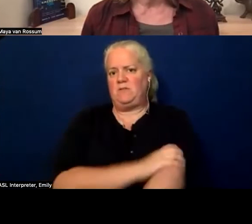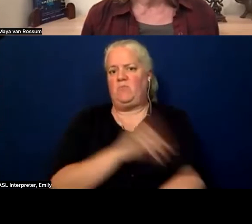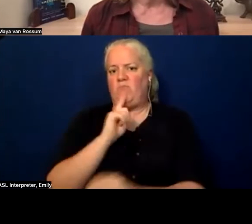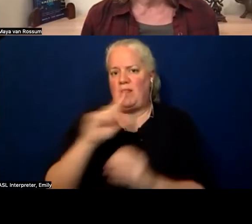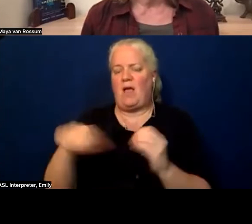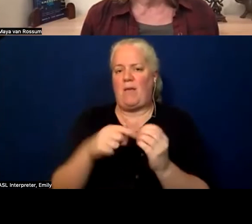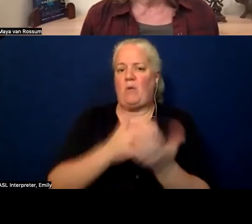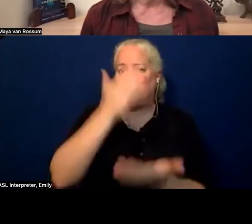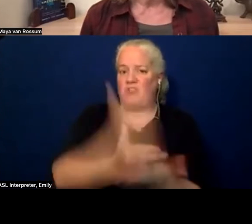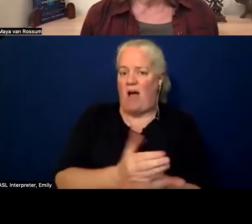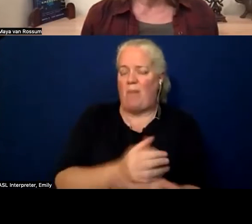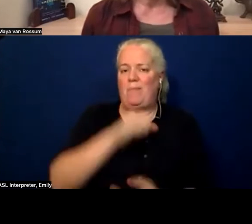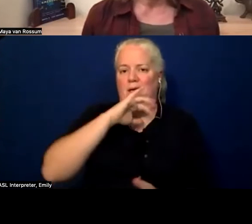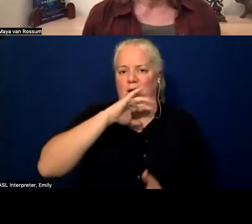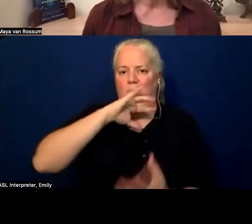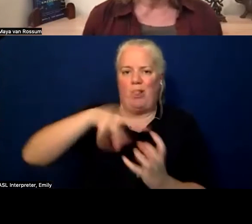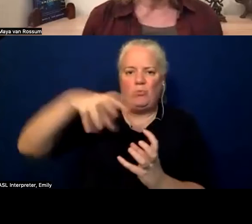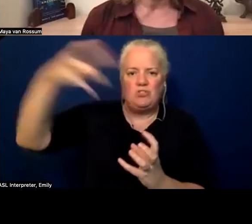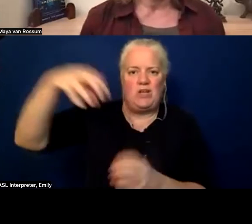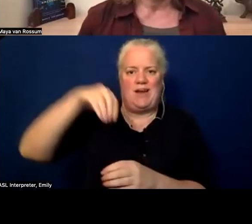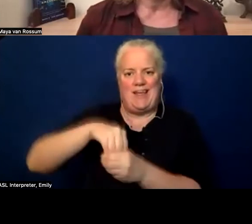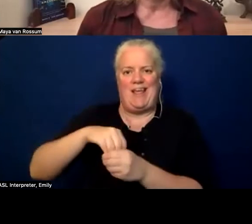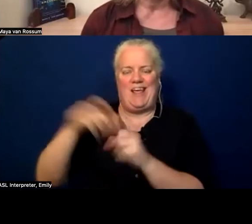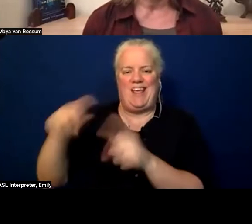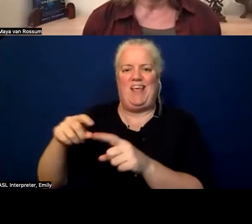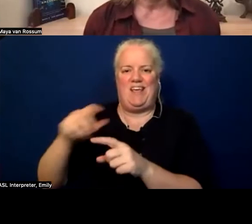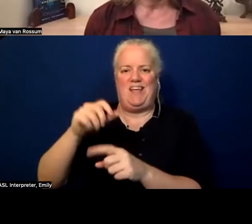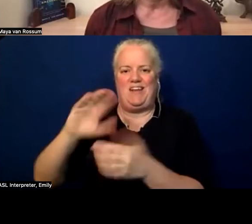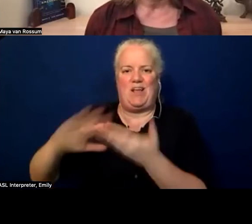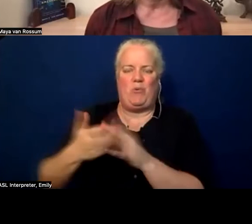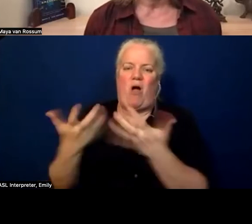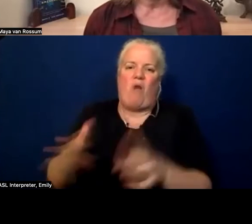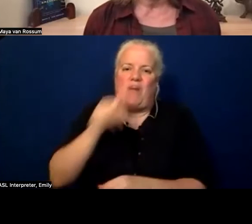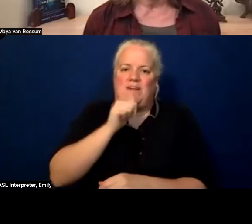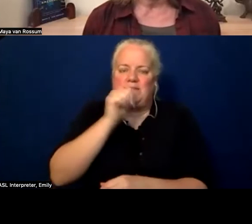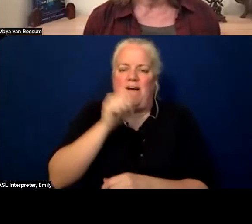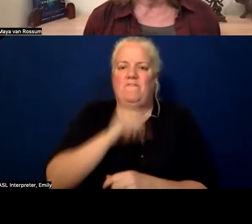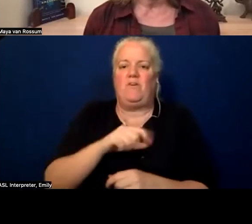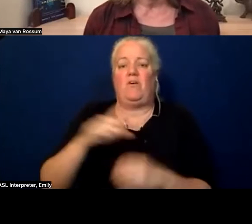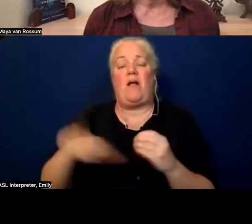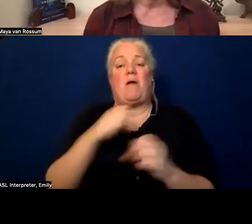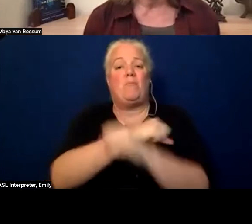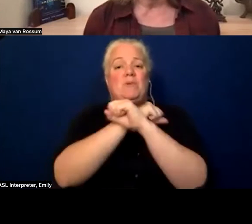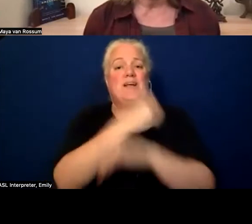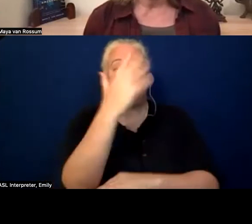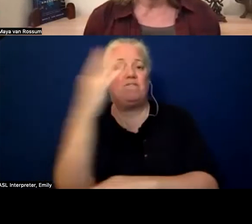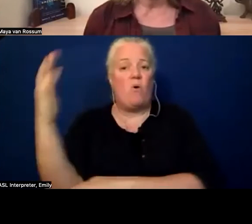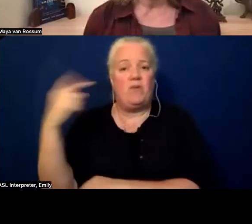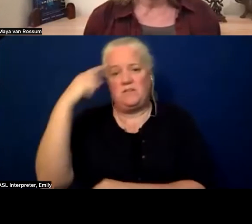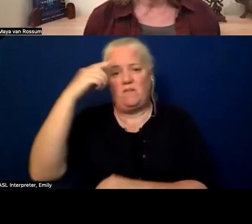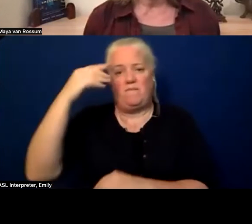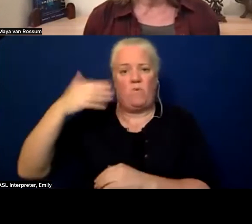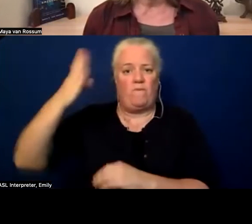stopping pollution in overburdened communities, about protecting forests for future generations, about the kinds